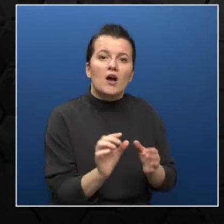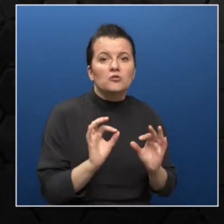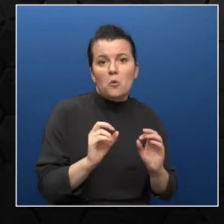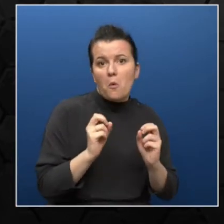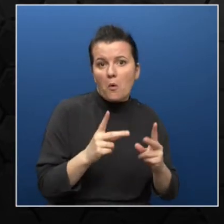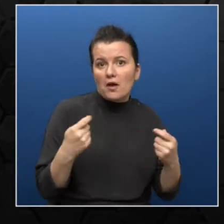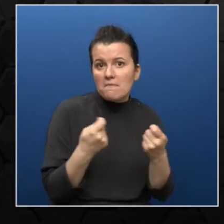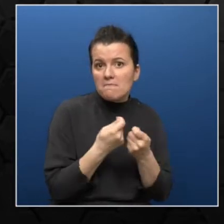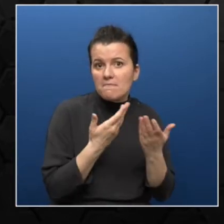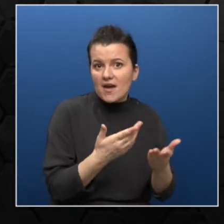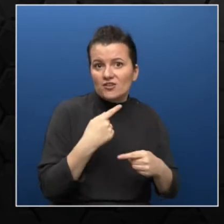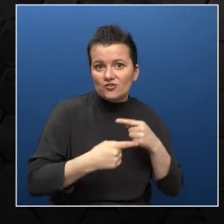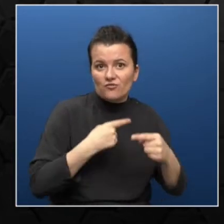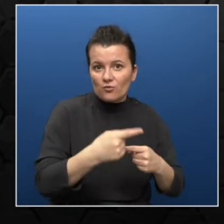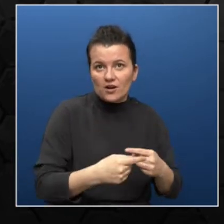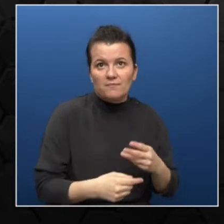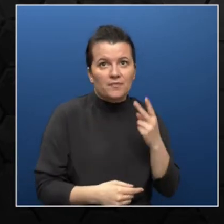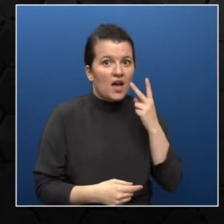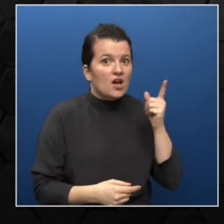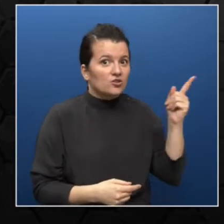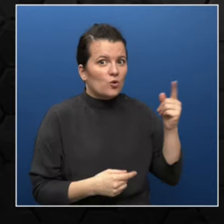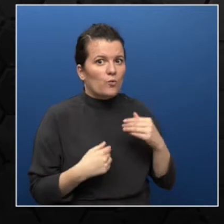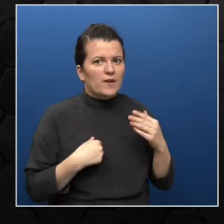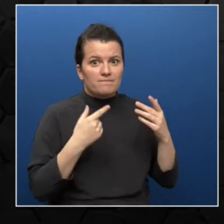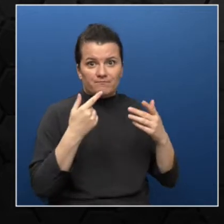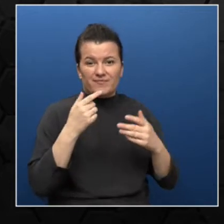type of algorithms running on the edge